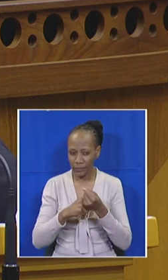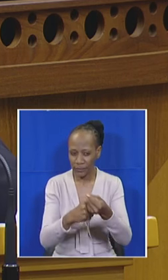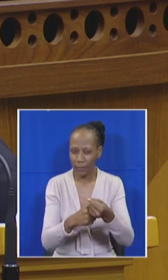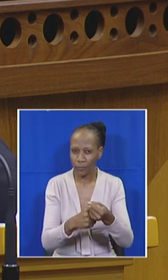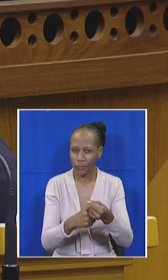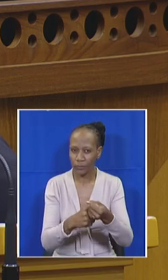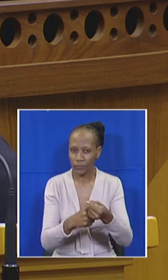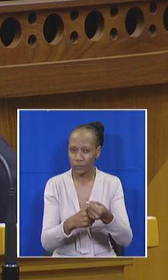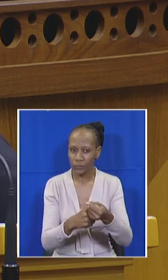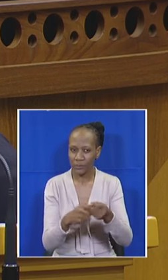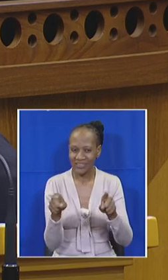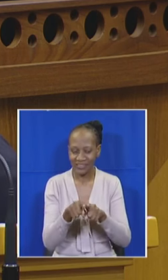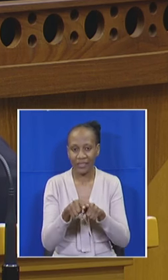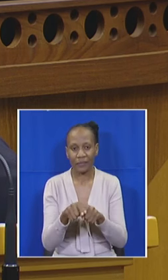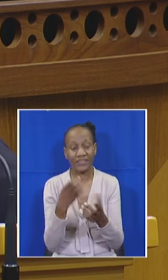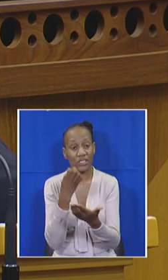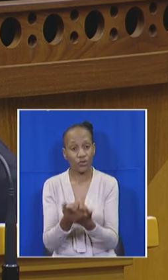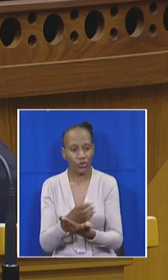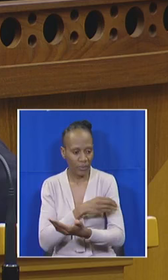economic empowerment.